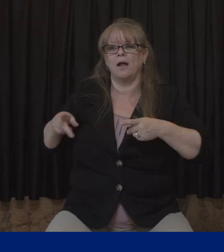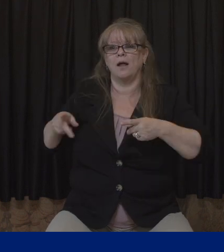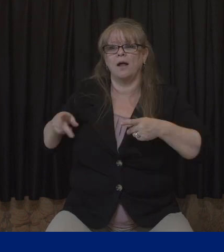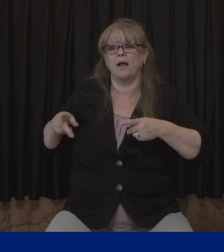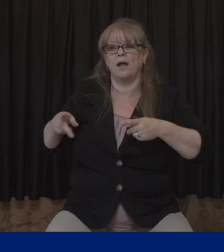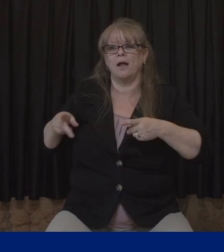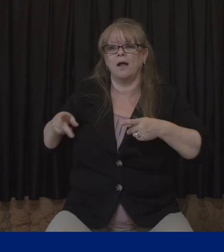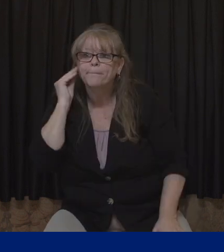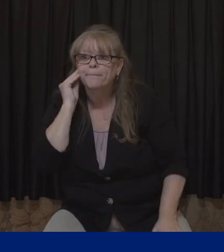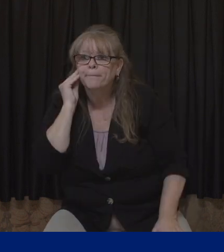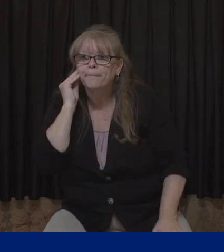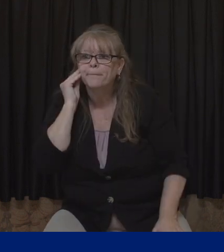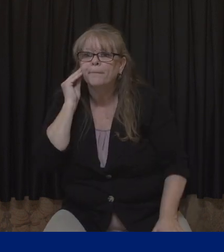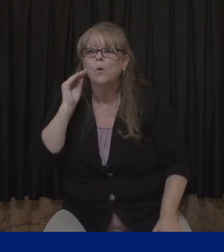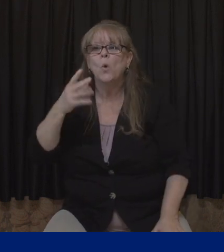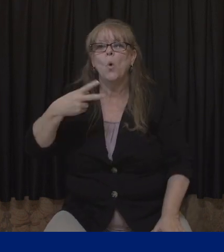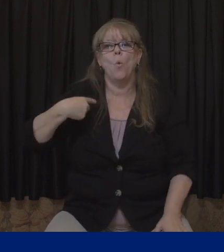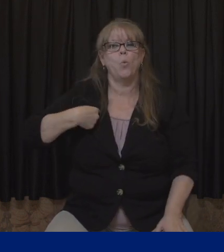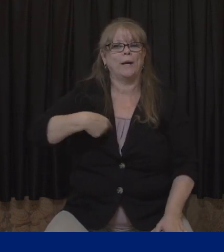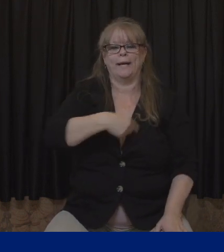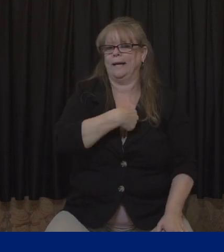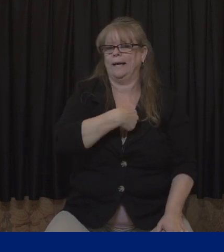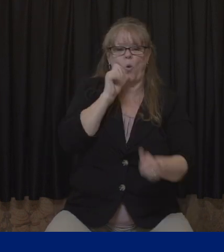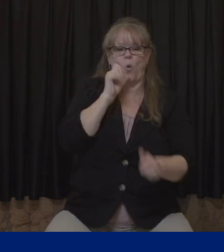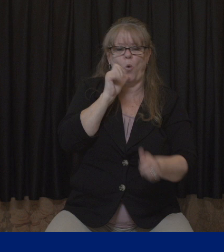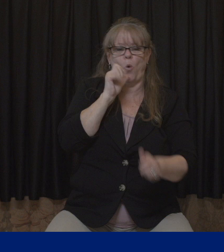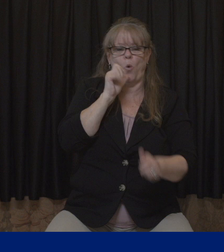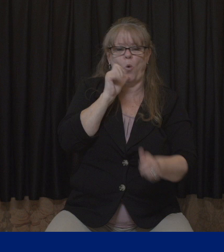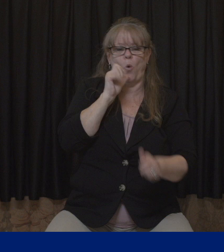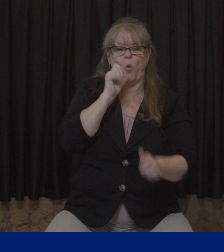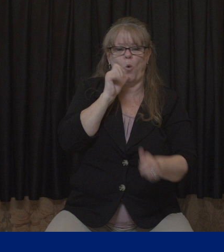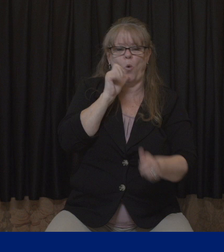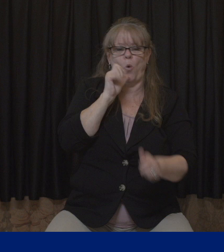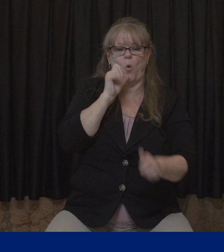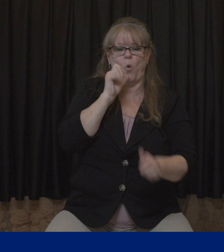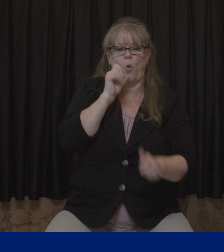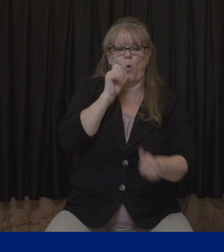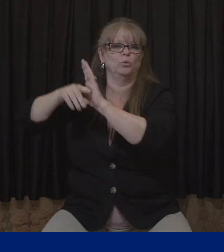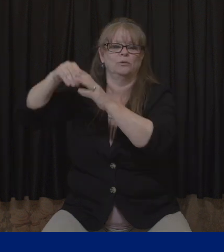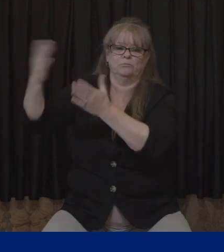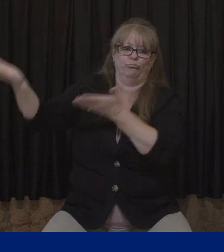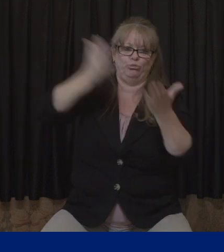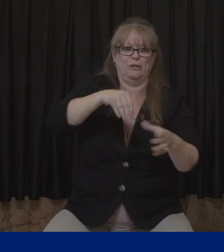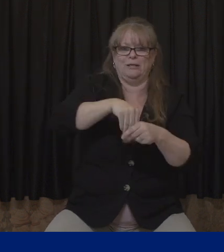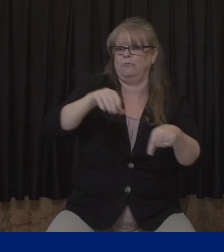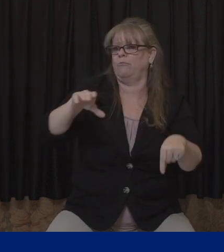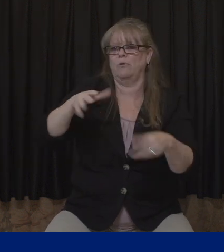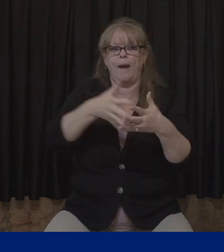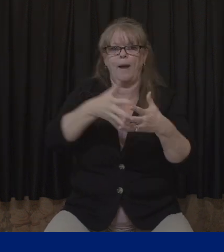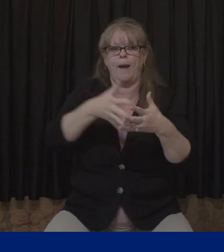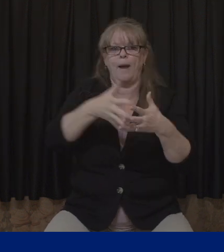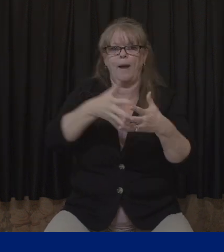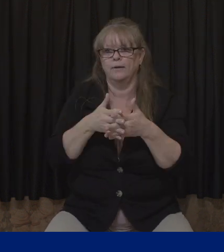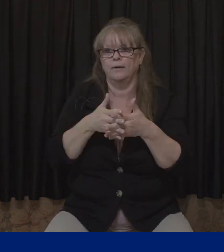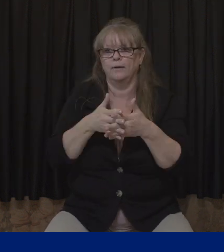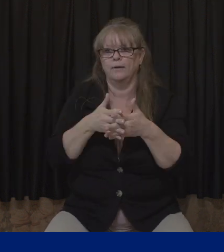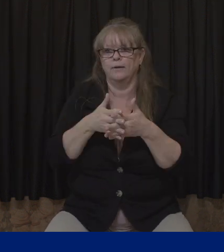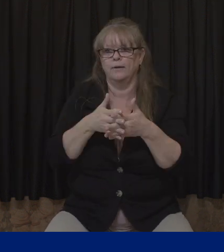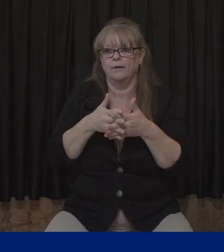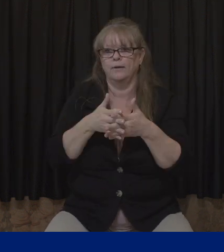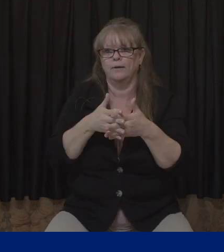isn't even within the legal tools of governors or presidents, nor is it consistent with the freedom